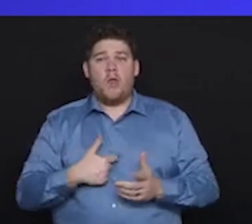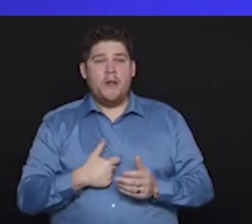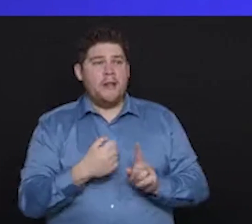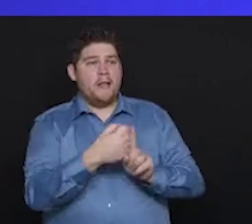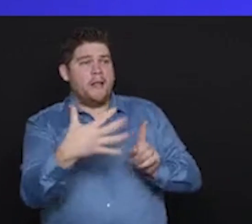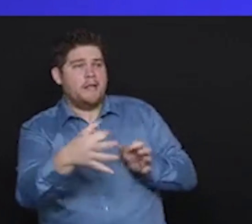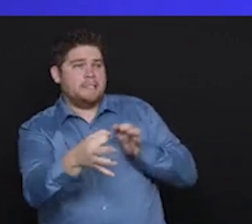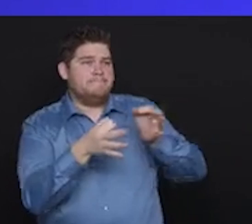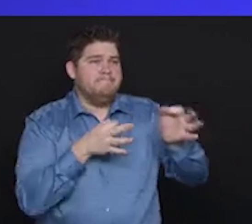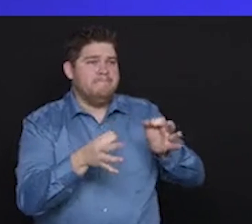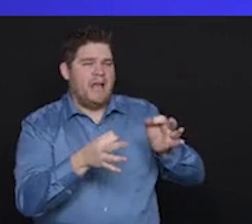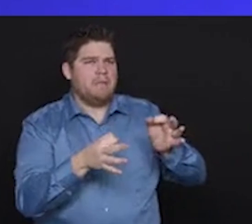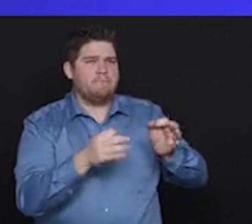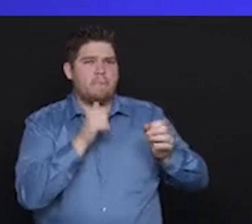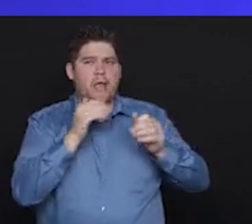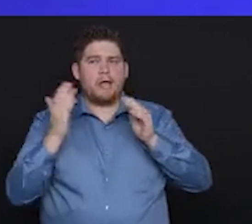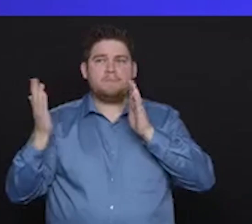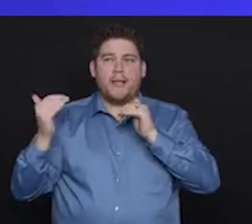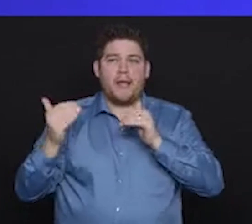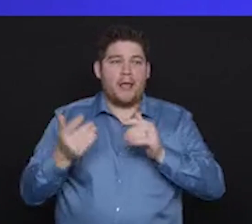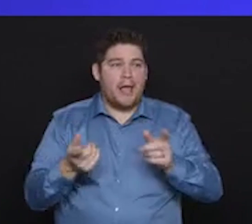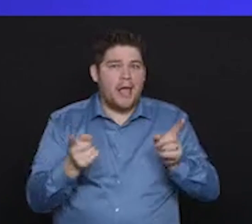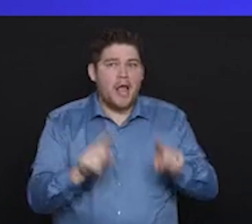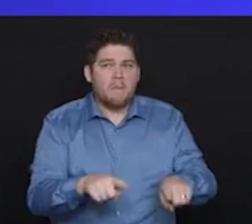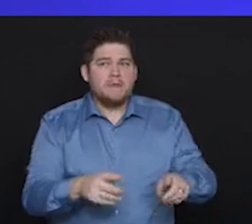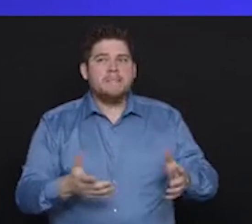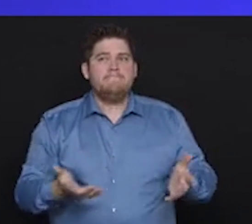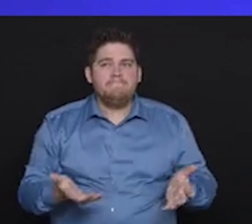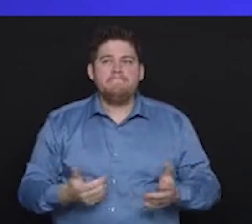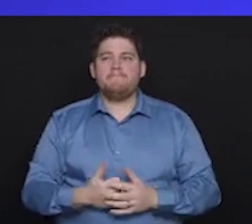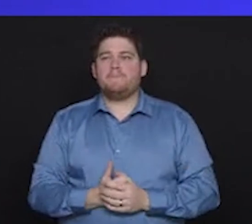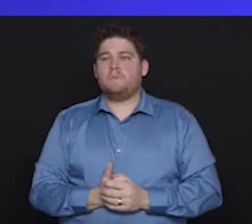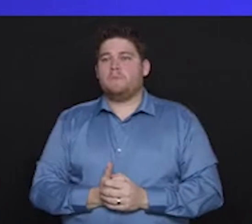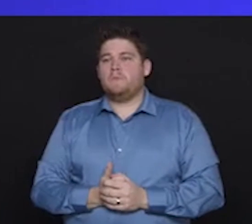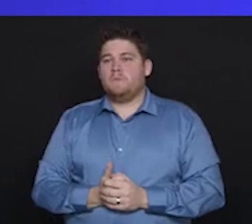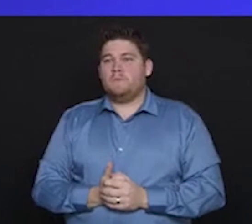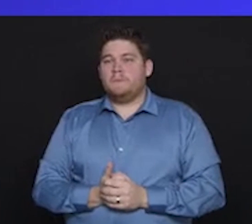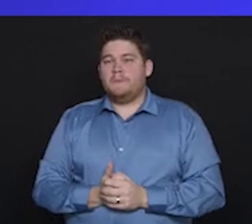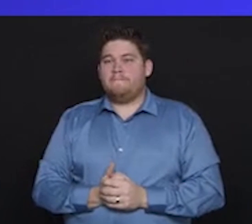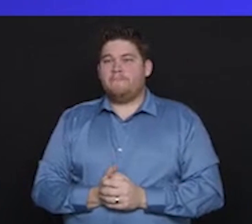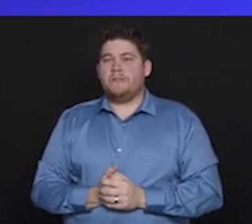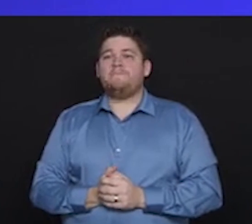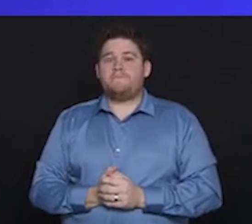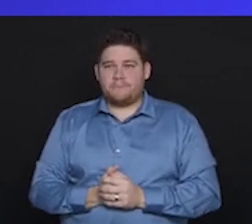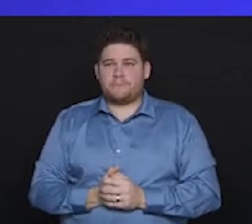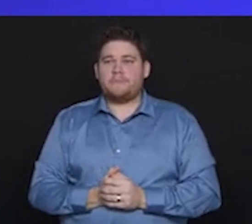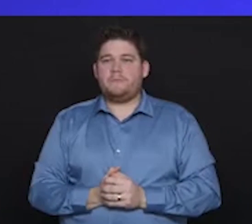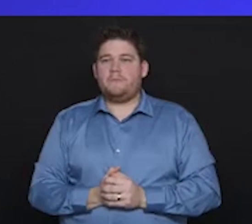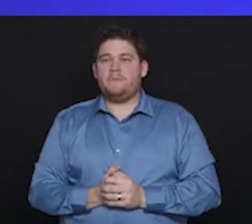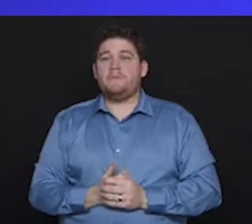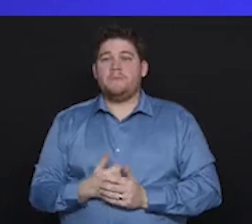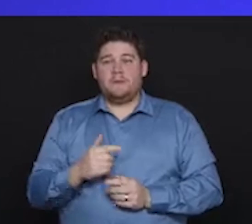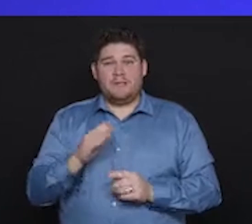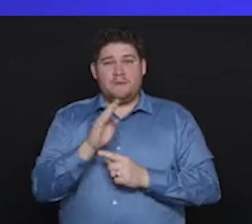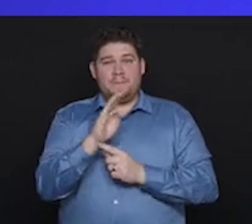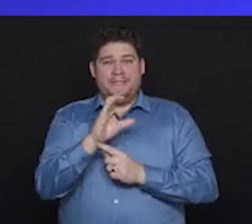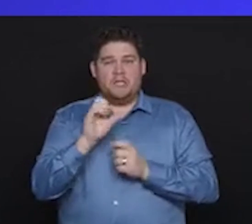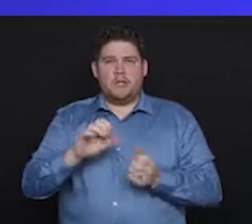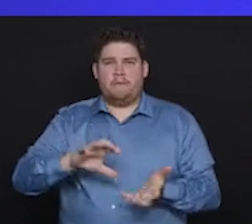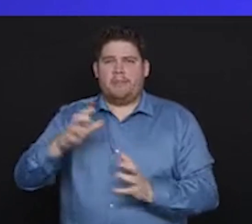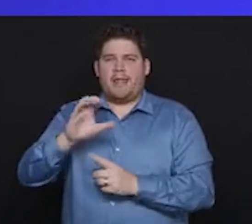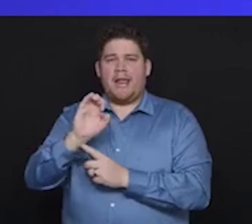epidemic here, a BC COVID-19 situation that will develop. But what we wanted to do is prepare should